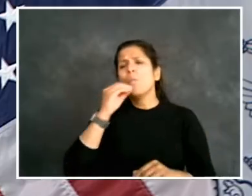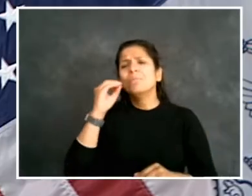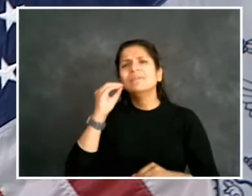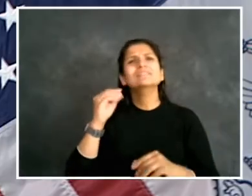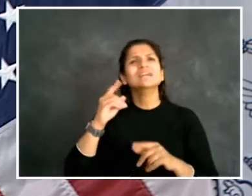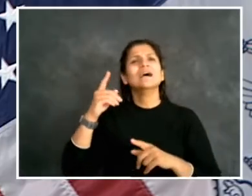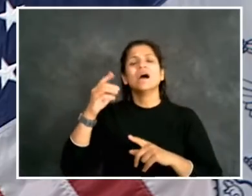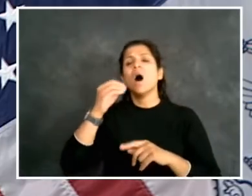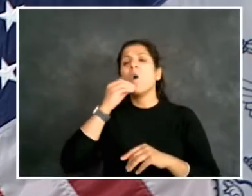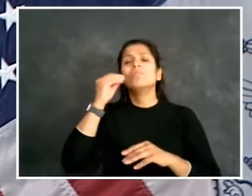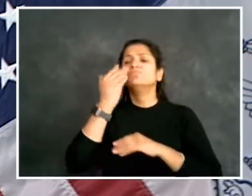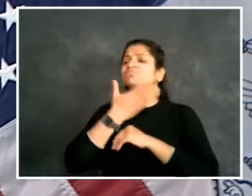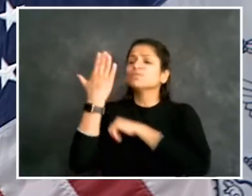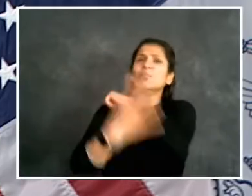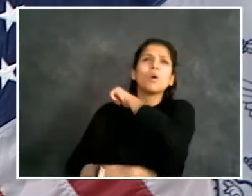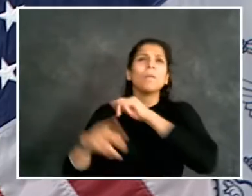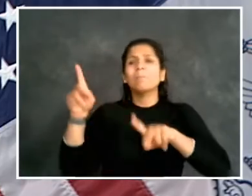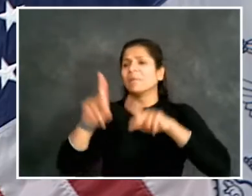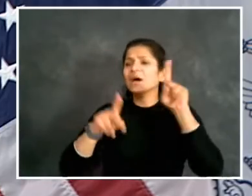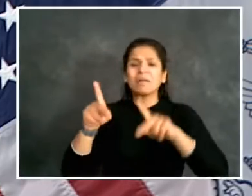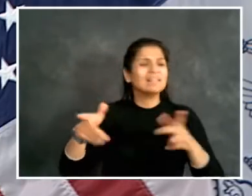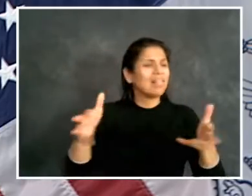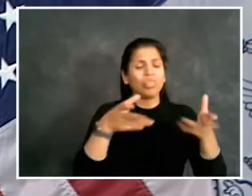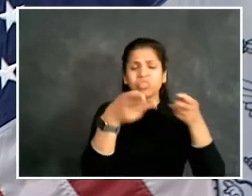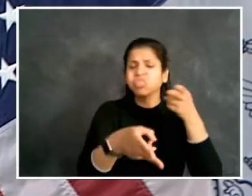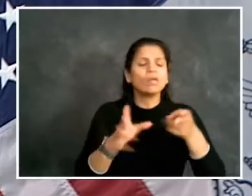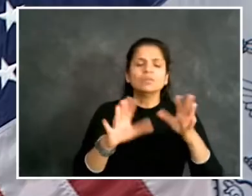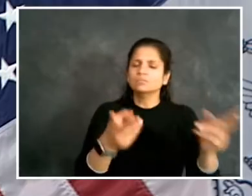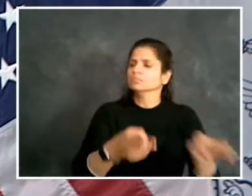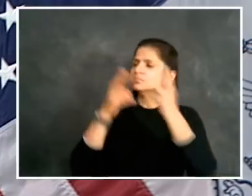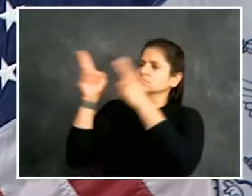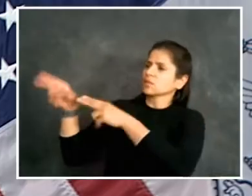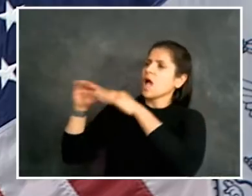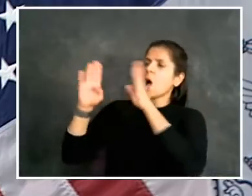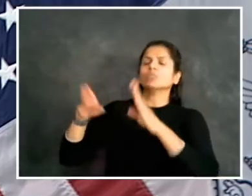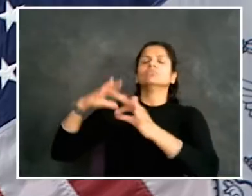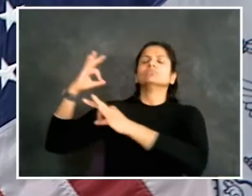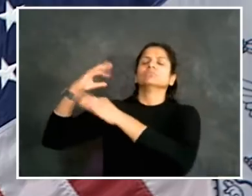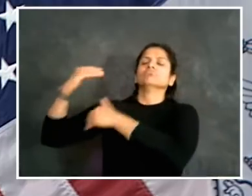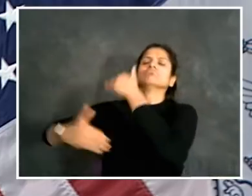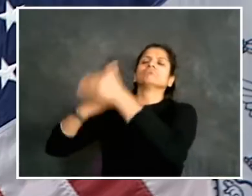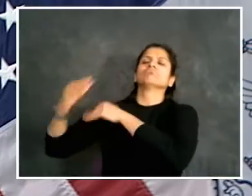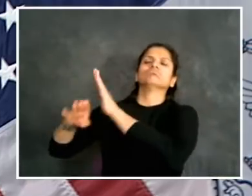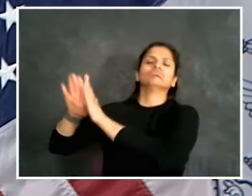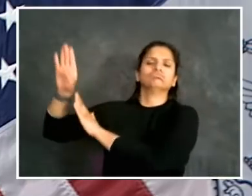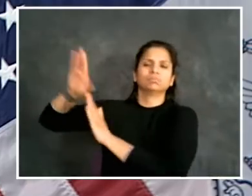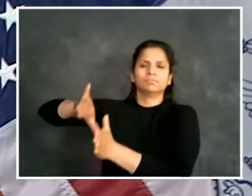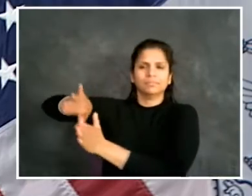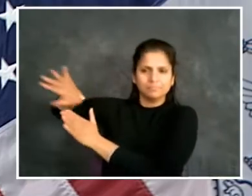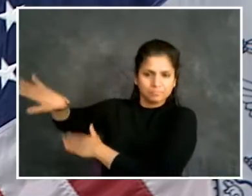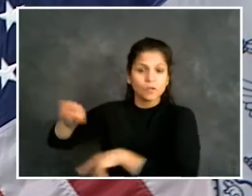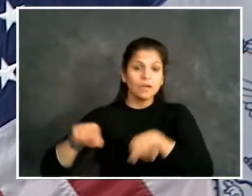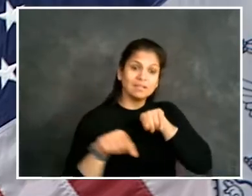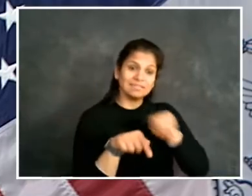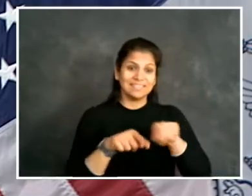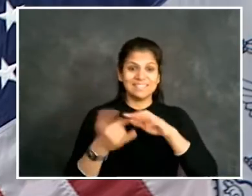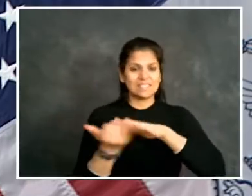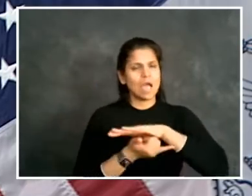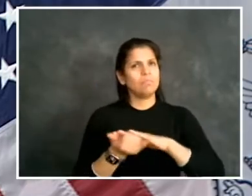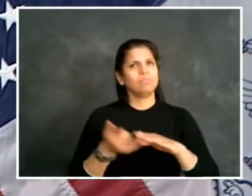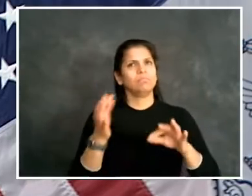but to recognize that a lot of help is there for them, and we're going to provide them whatever it takes. If some need mental health services, some